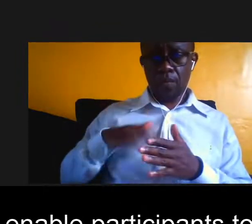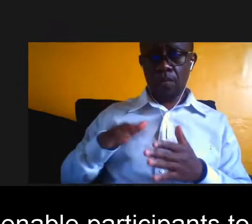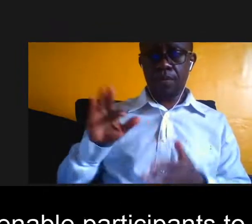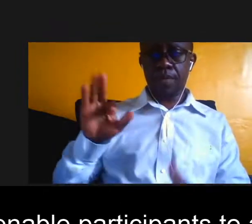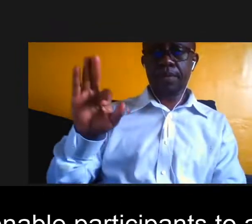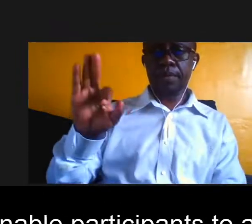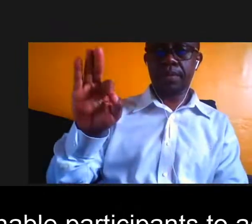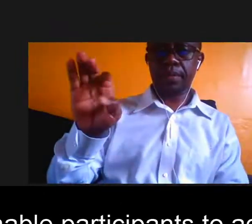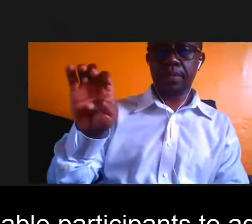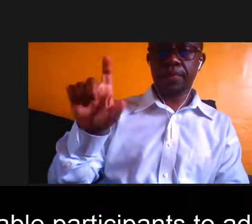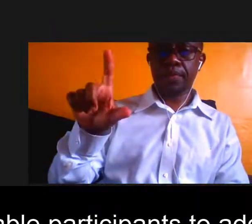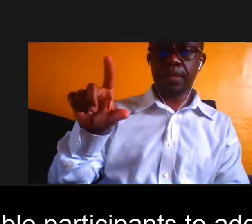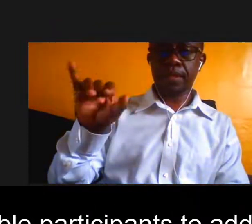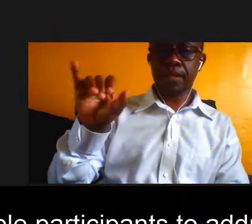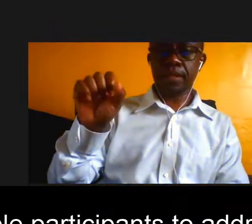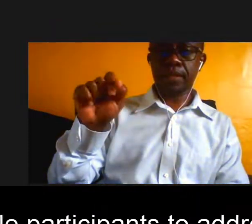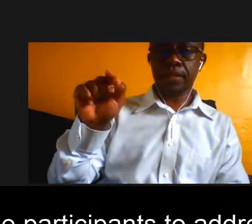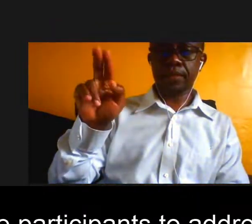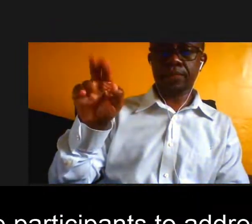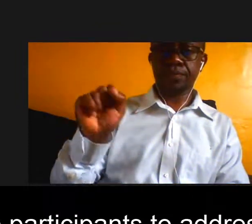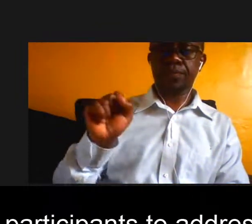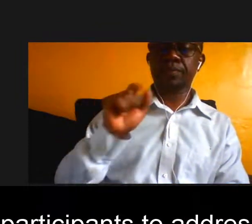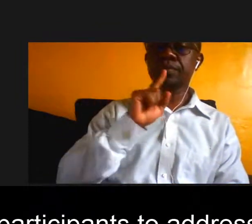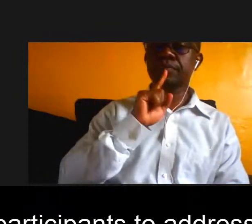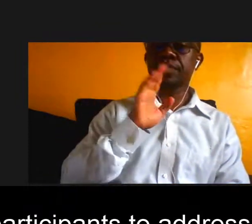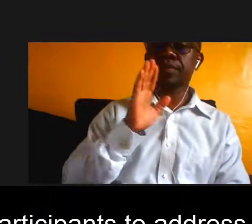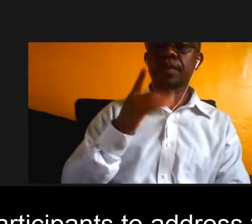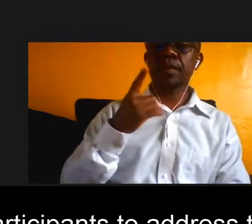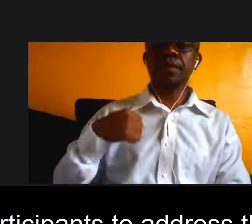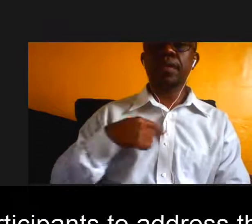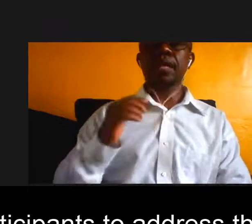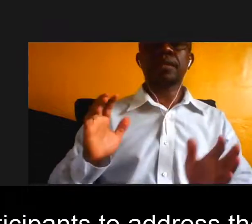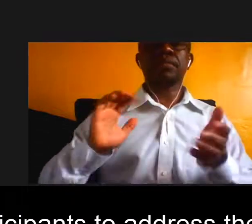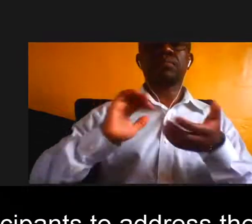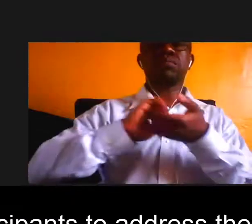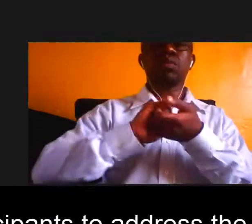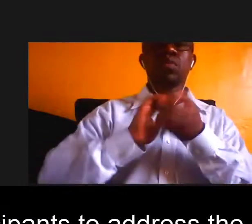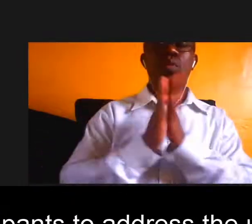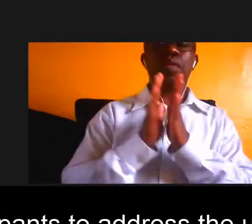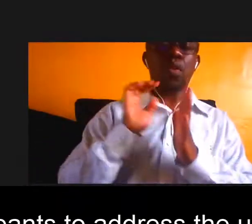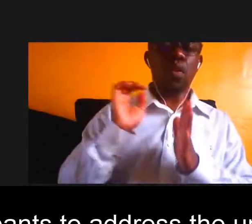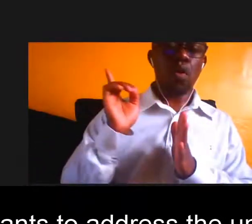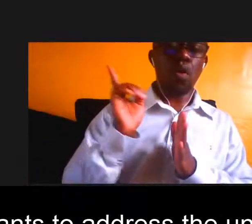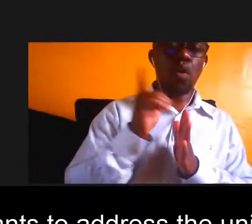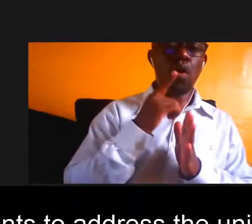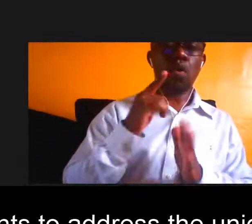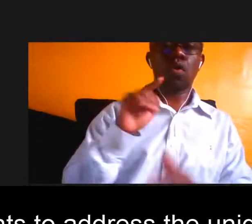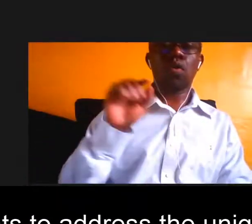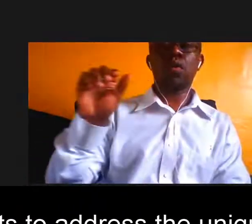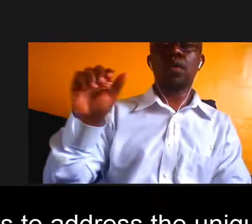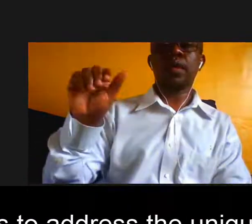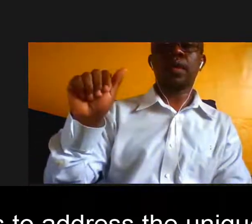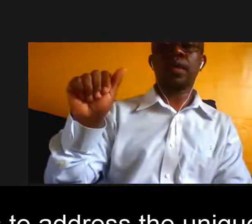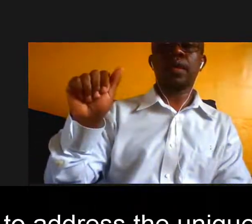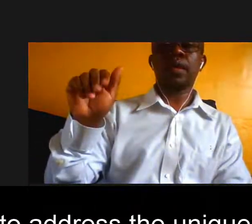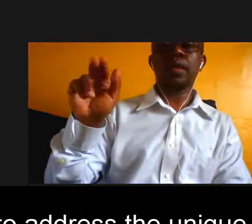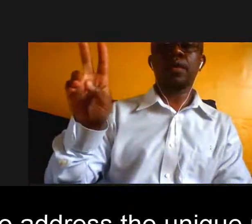on it, and that is the engagement with the whole of the AU mechanisms, all the different